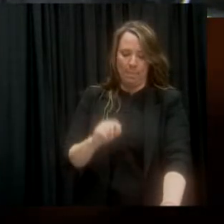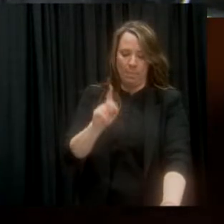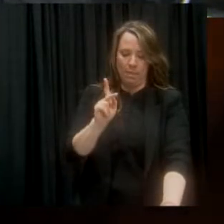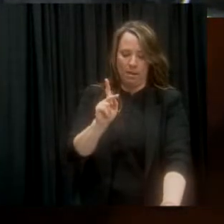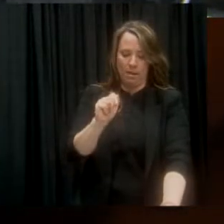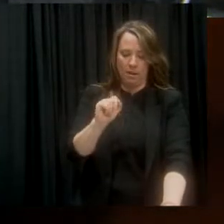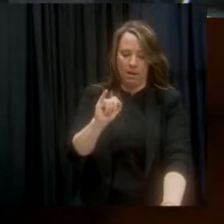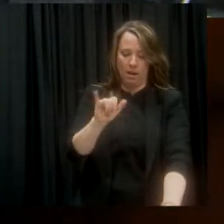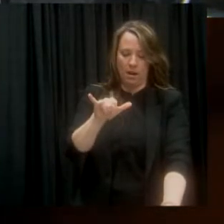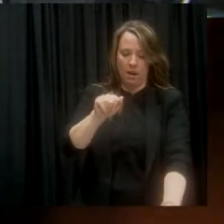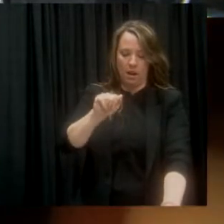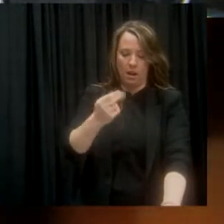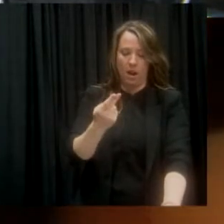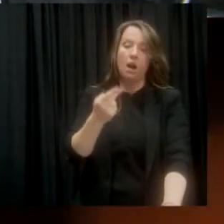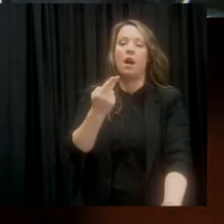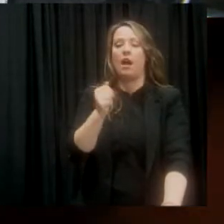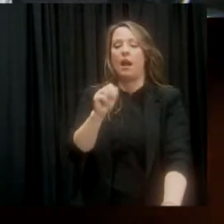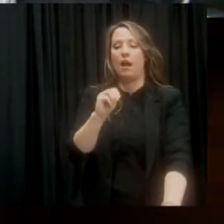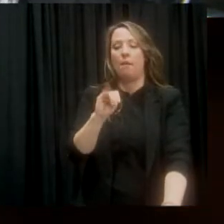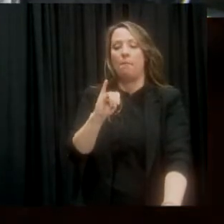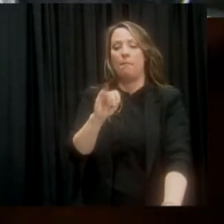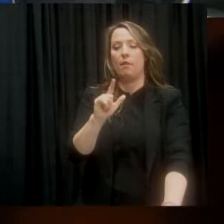Kaya Hamilton.